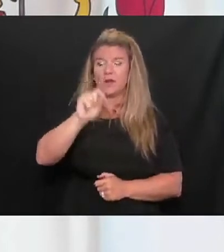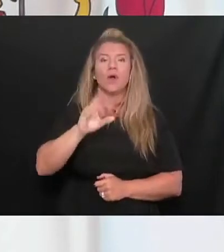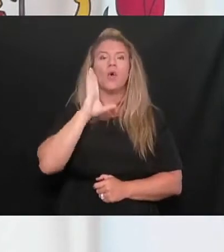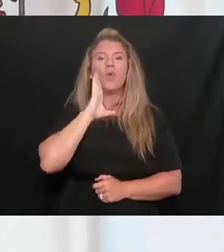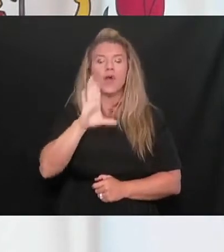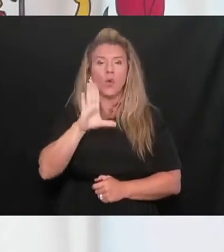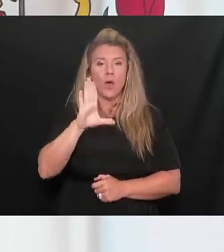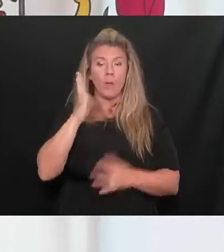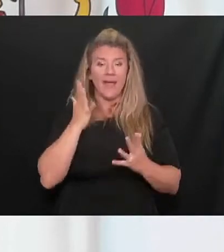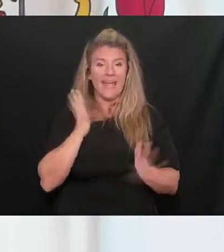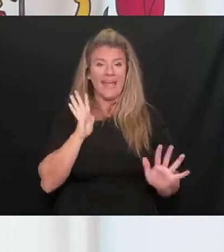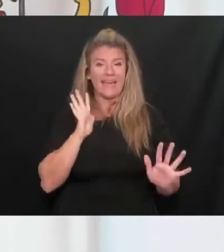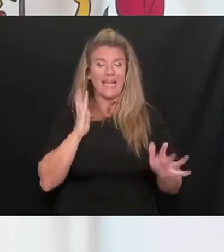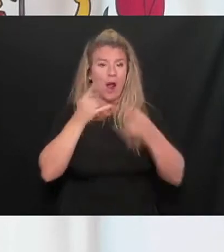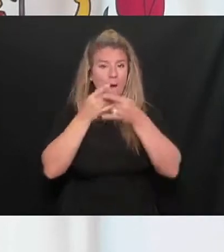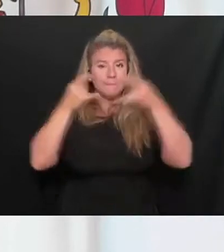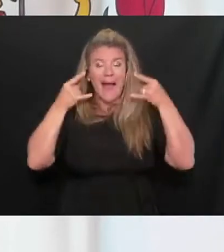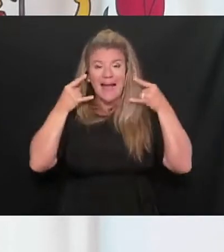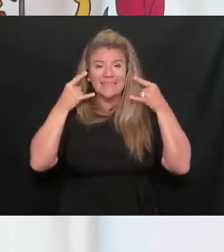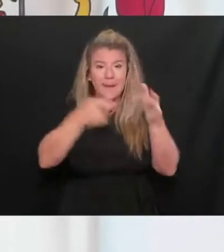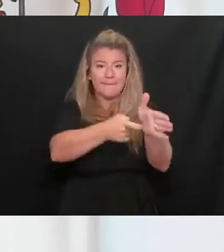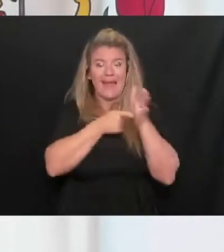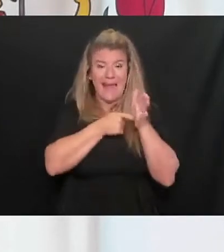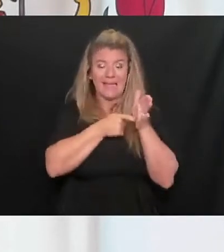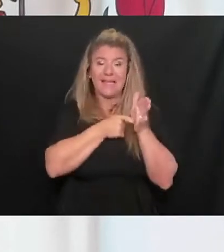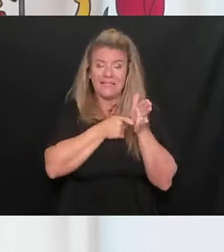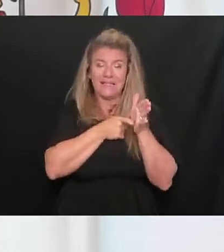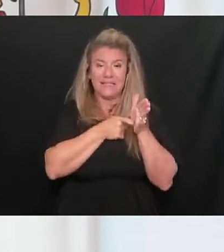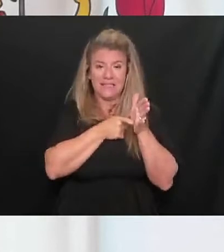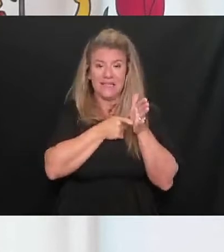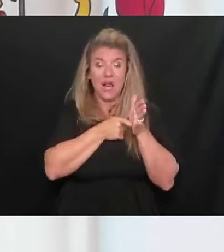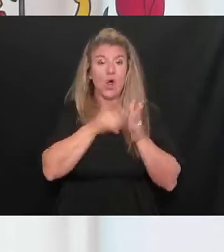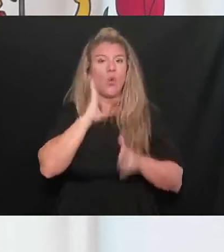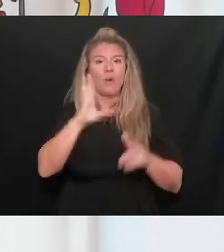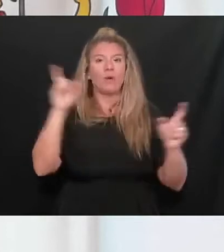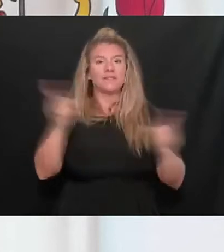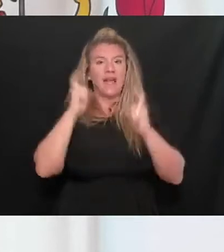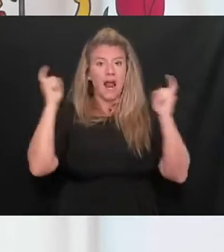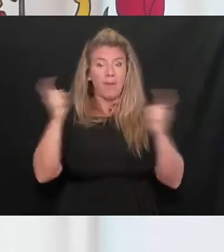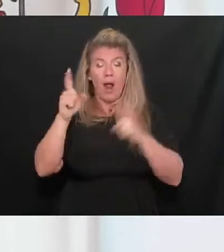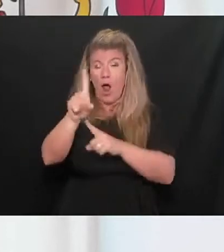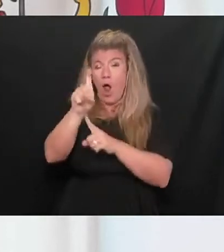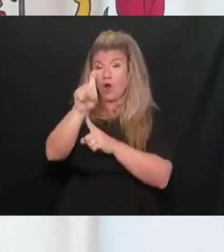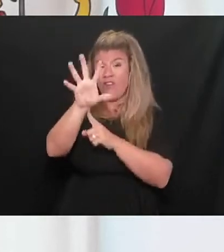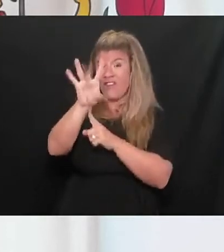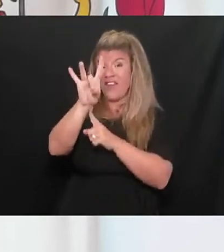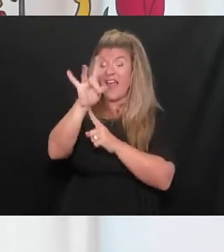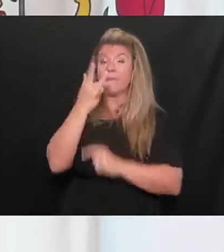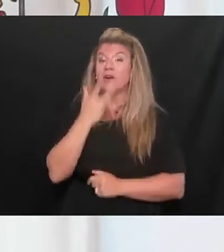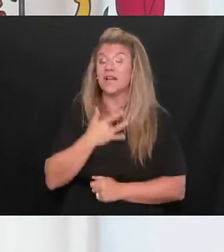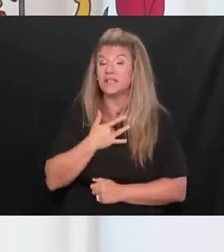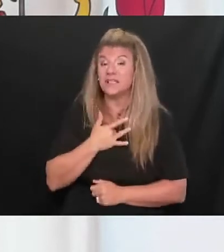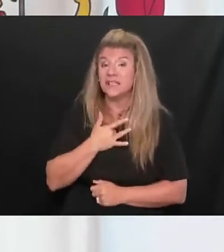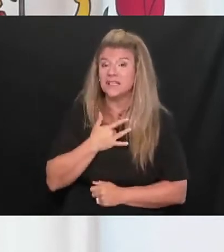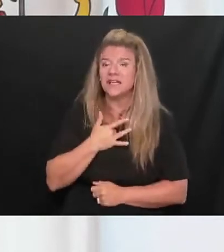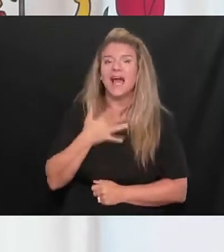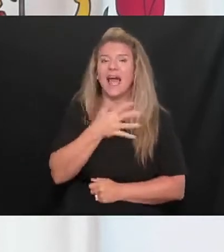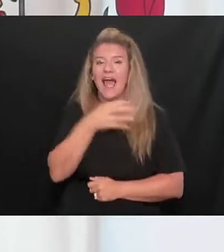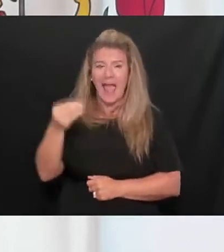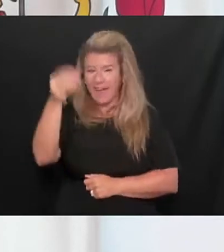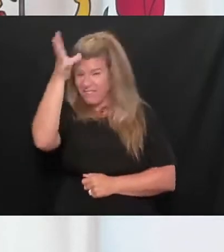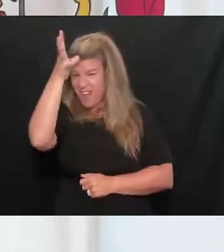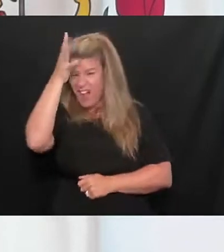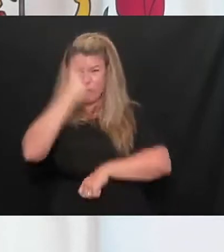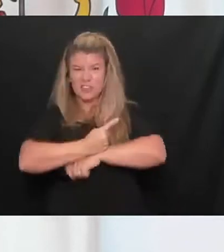be ending the mask mandate. We will celebrate our 158th birthday and Father's Day